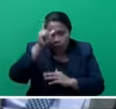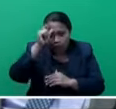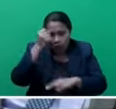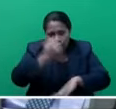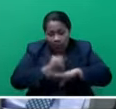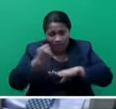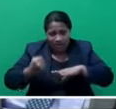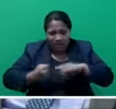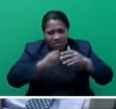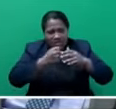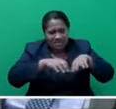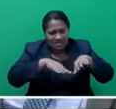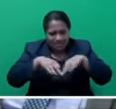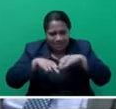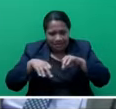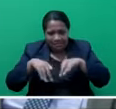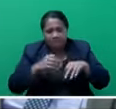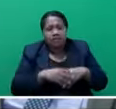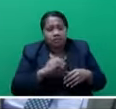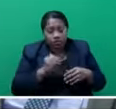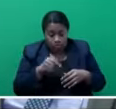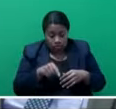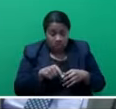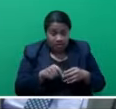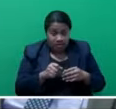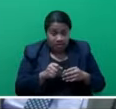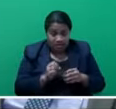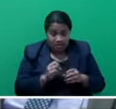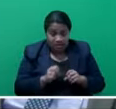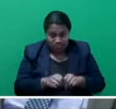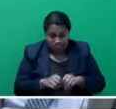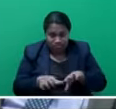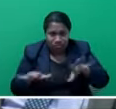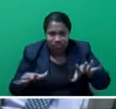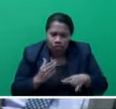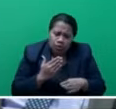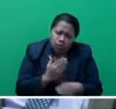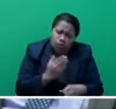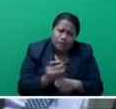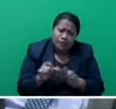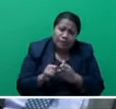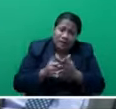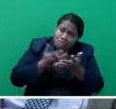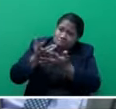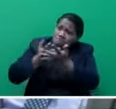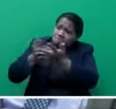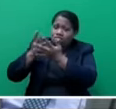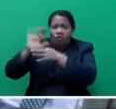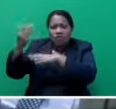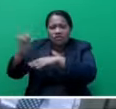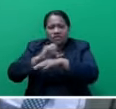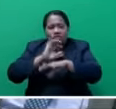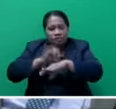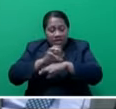scheme. Since the pandemic, we worked hard to negotiate with overseas hospitals, ministries of health,